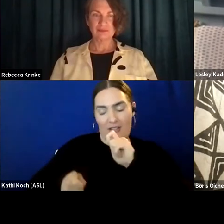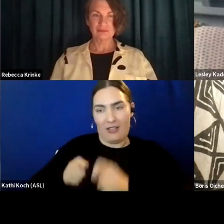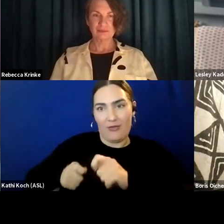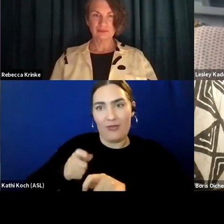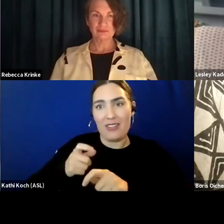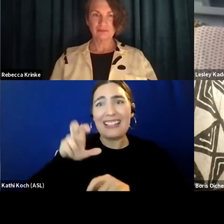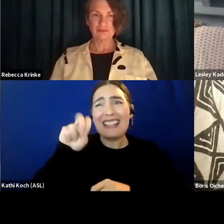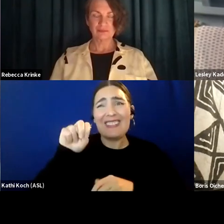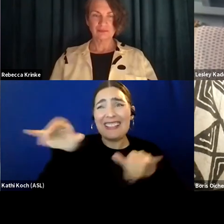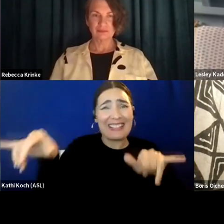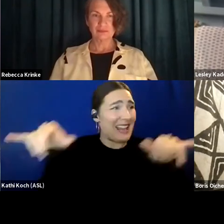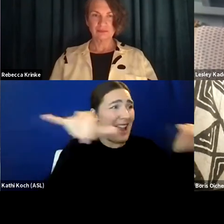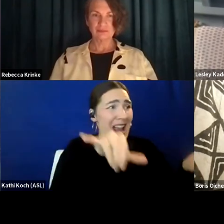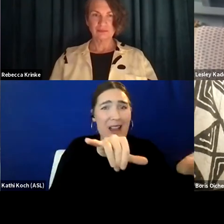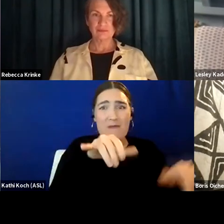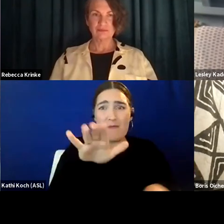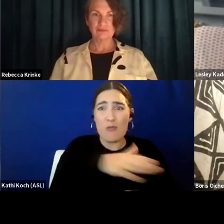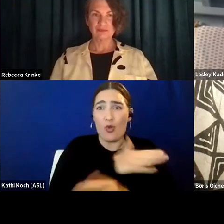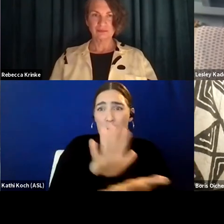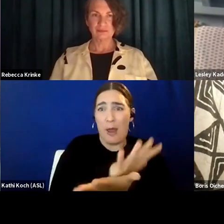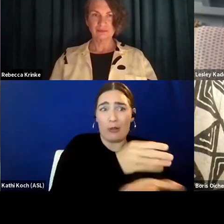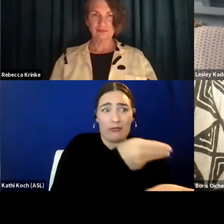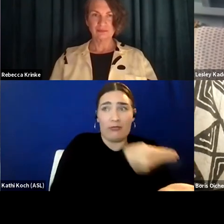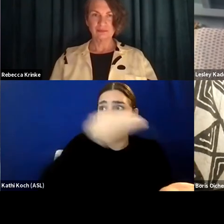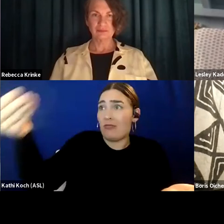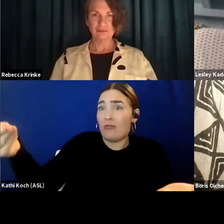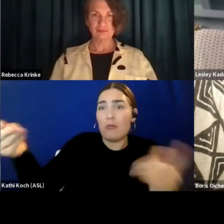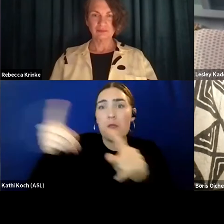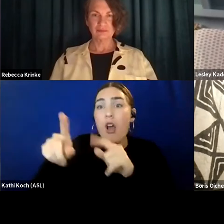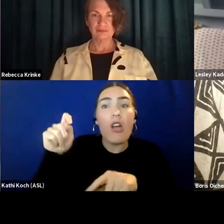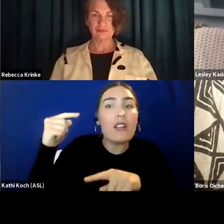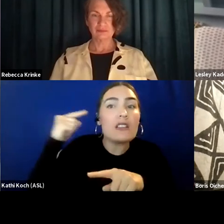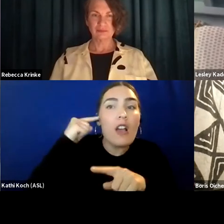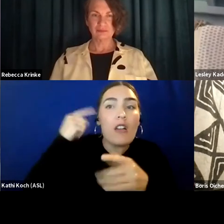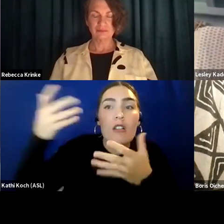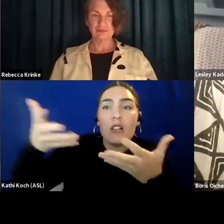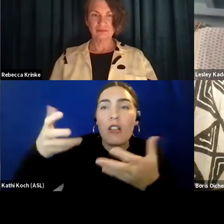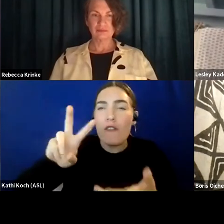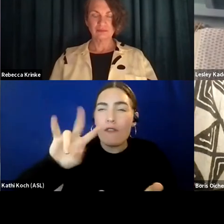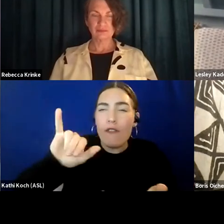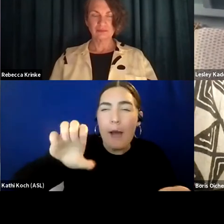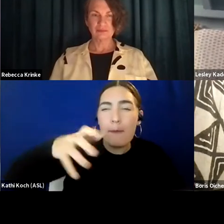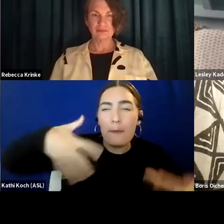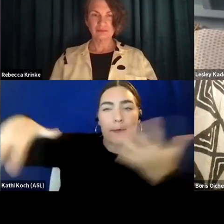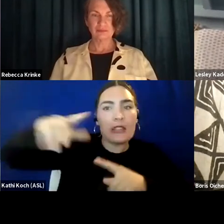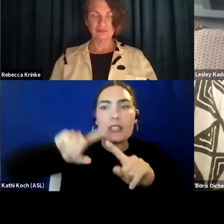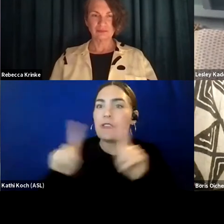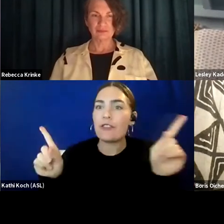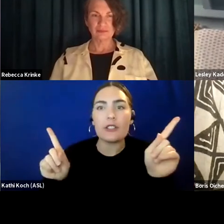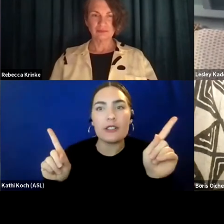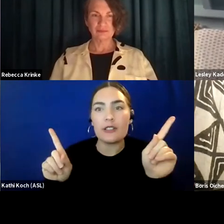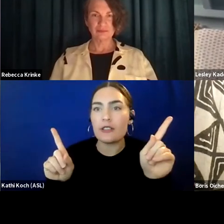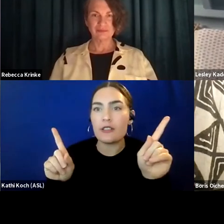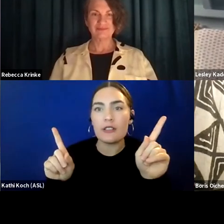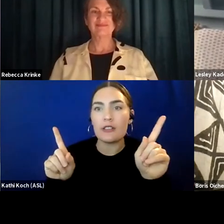And I'll improvise off of the page. And so I've done things where people have had my books and they're reading as